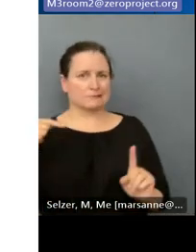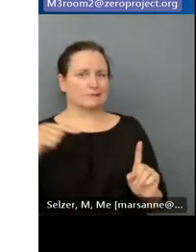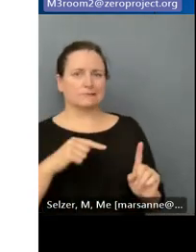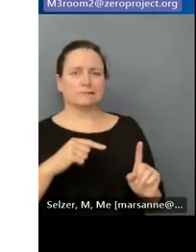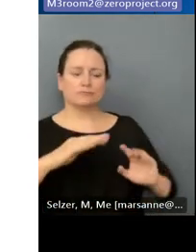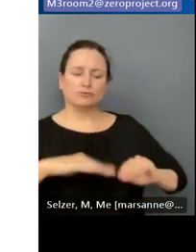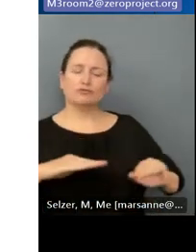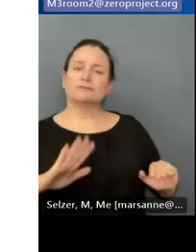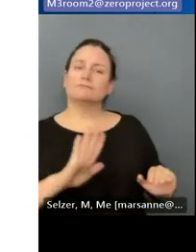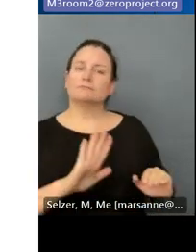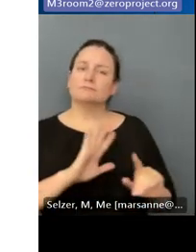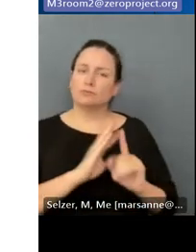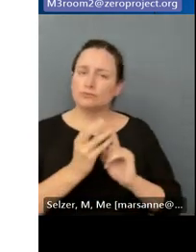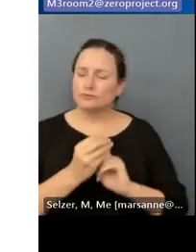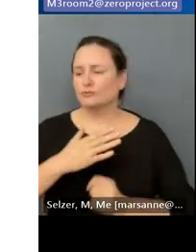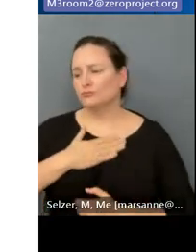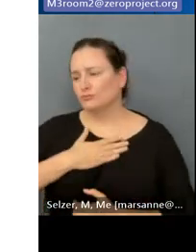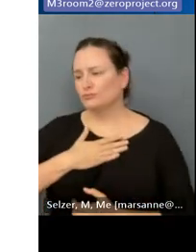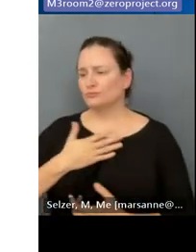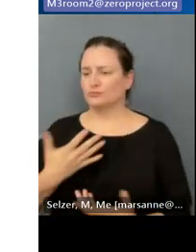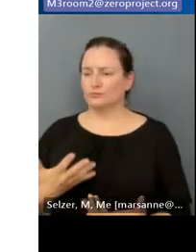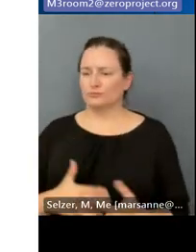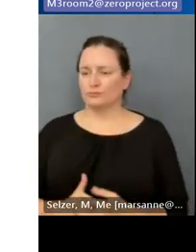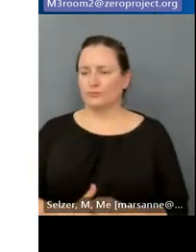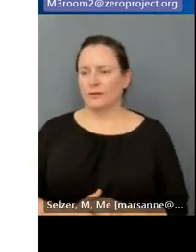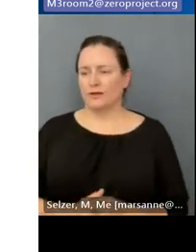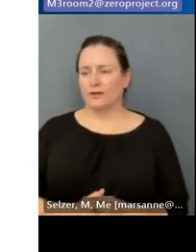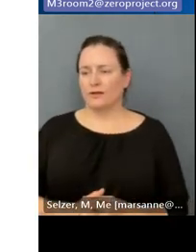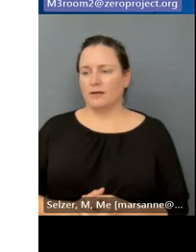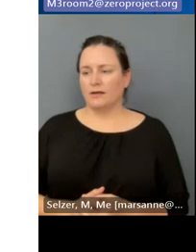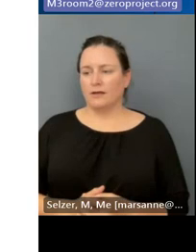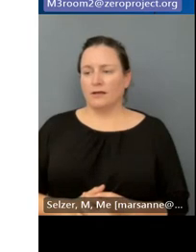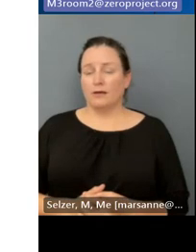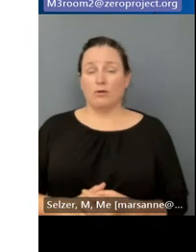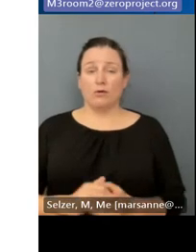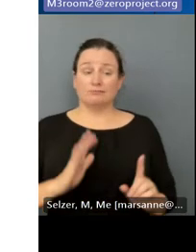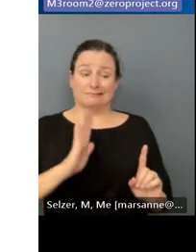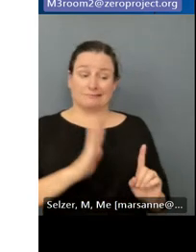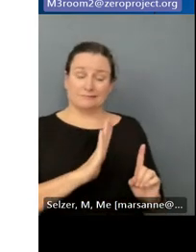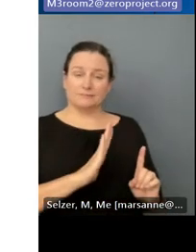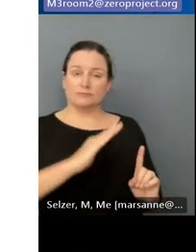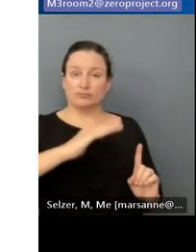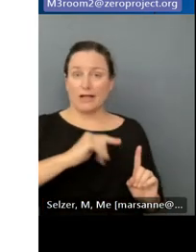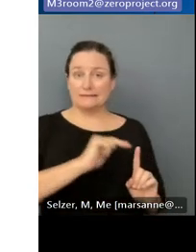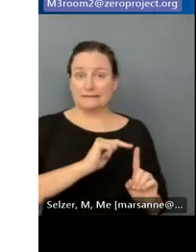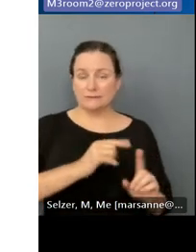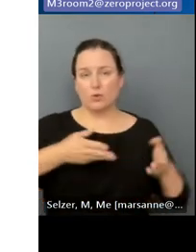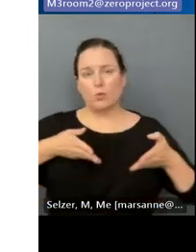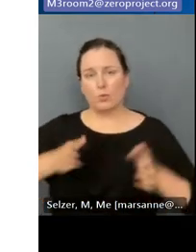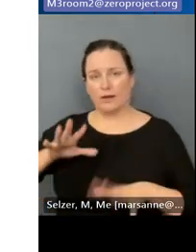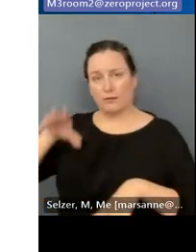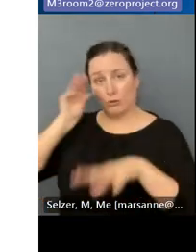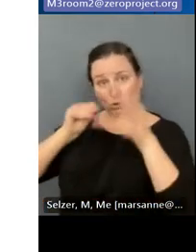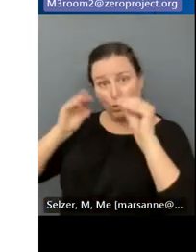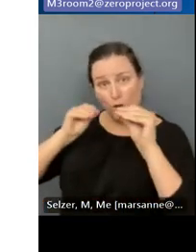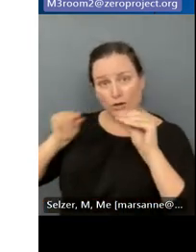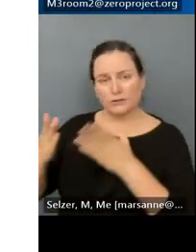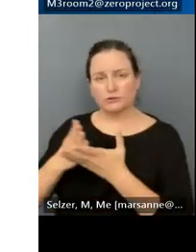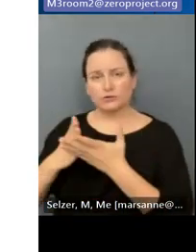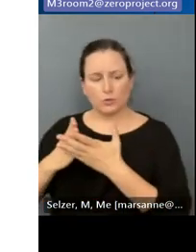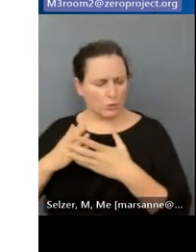school is occupied with the pedagogical research. But our job is to promote the